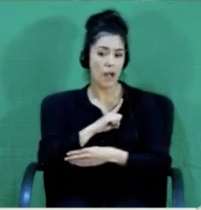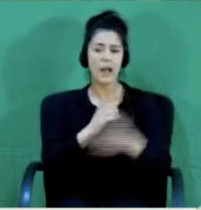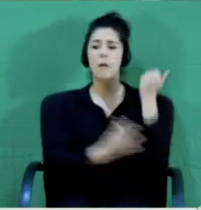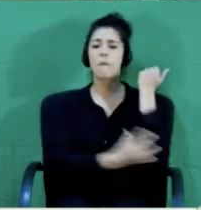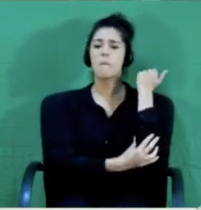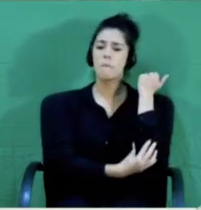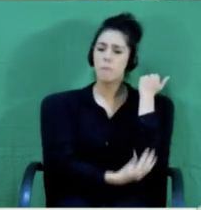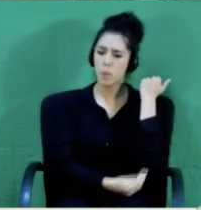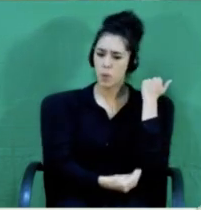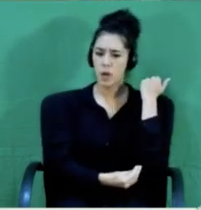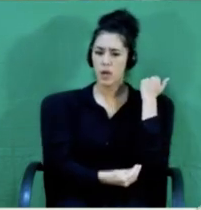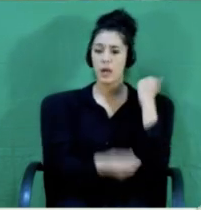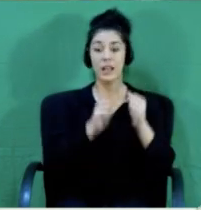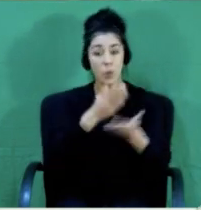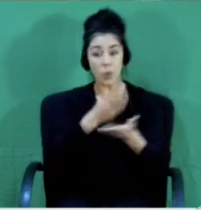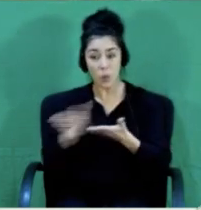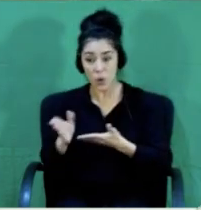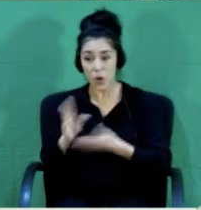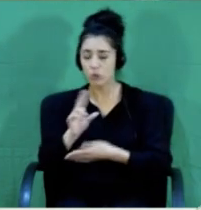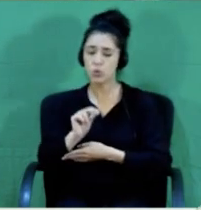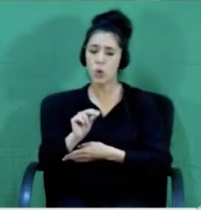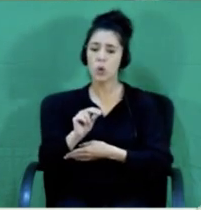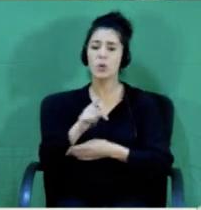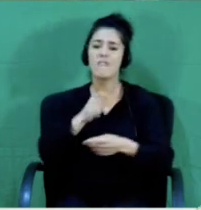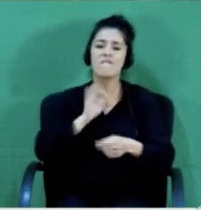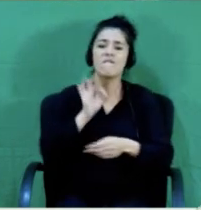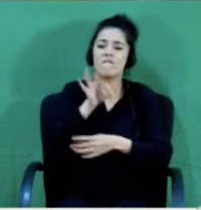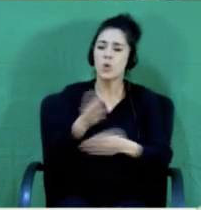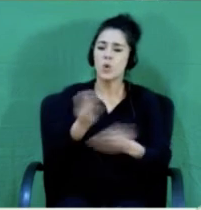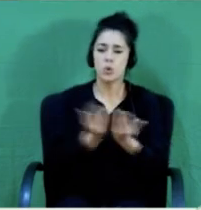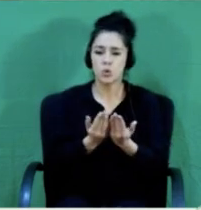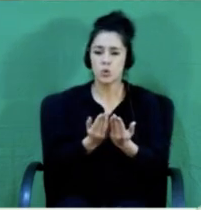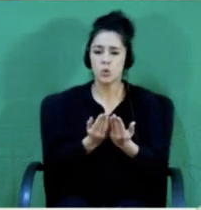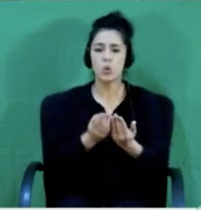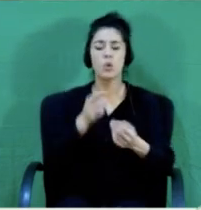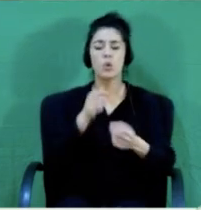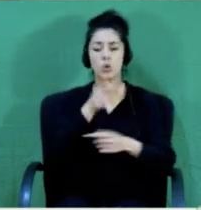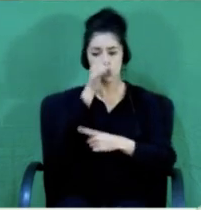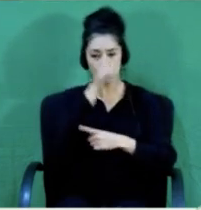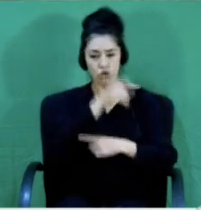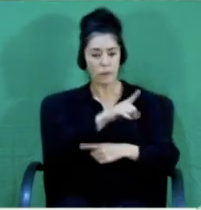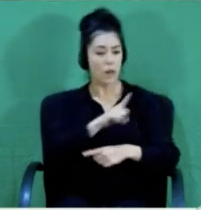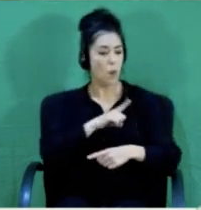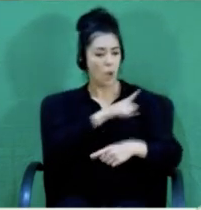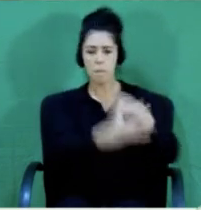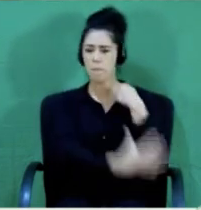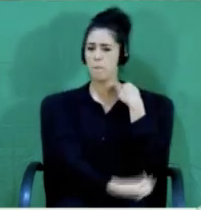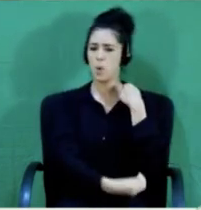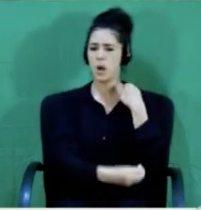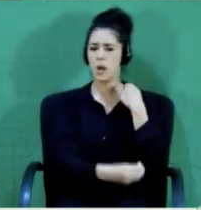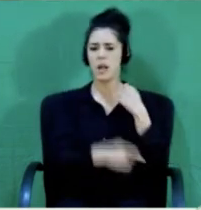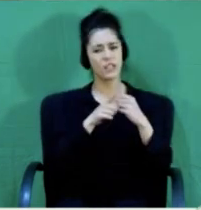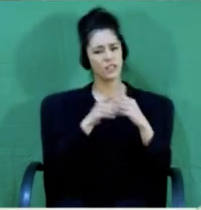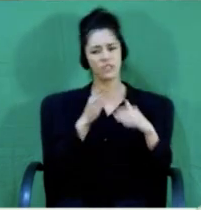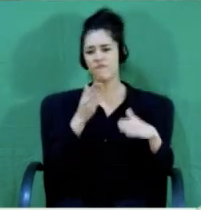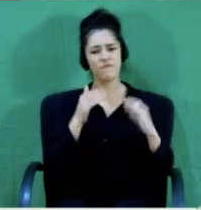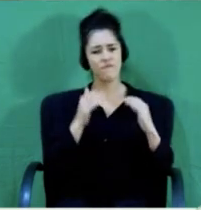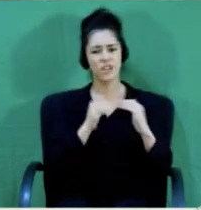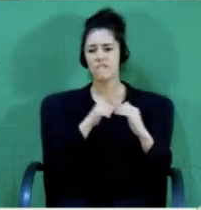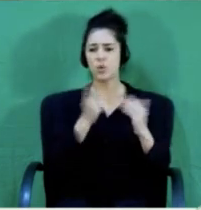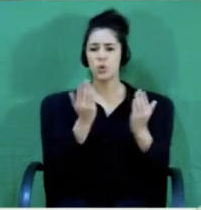rather than willful neglect? Criminalizing poor parents for being poor is not a deterrent to school